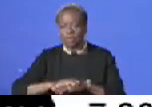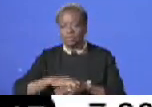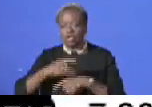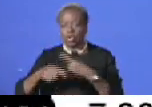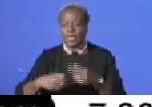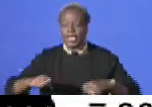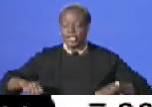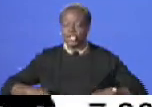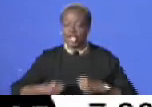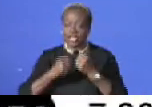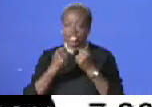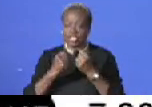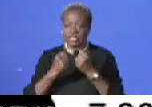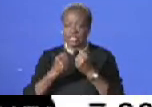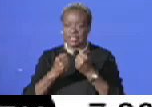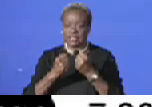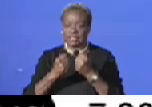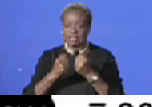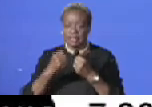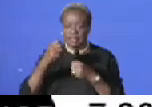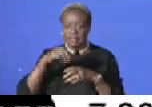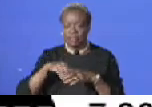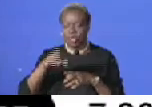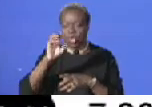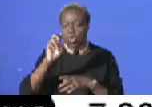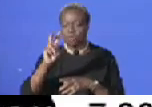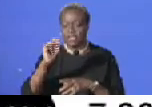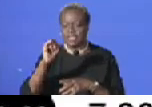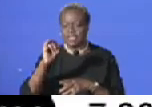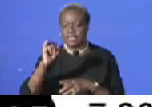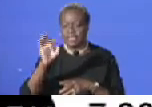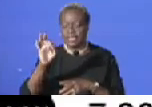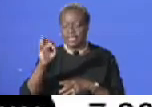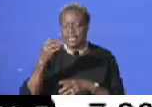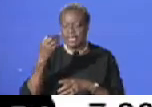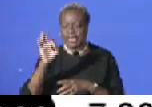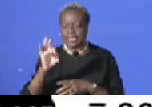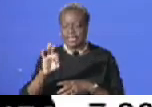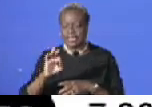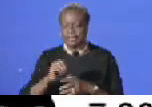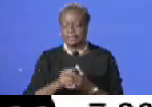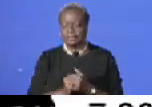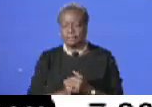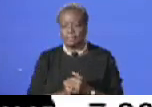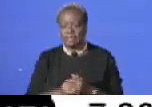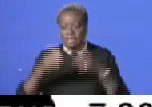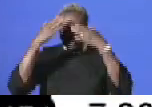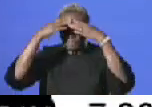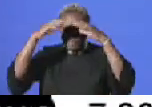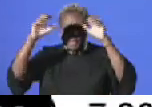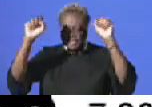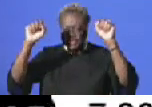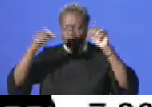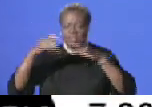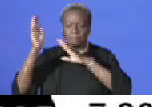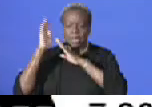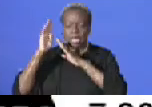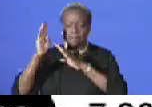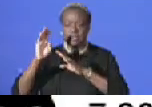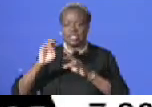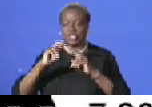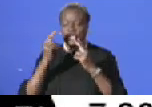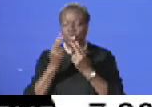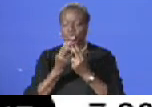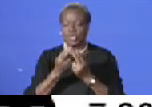COVID-19. Lloyd Allen tells us just how education officials are addressing things. President of the Bahamas Union of Teachers, Belinda